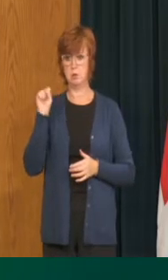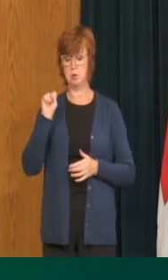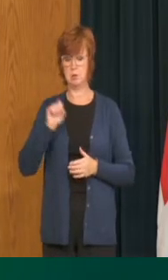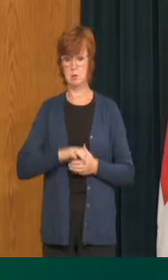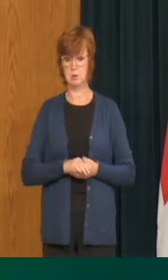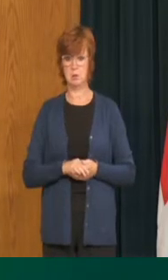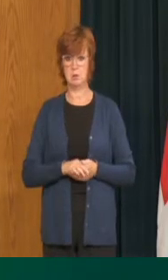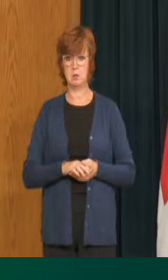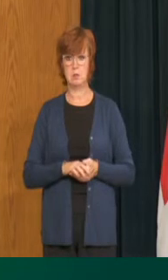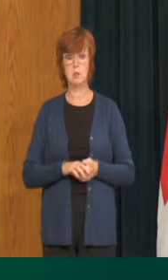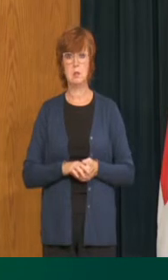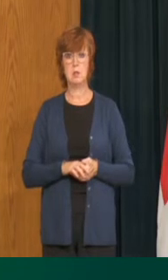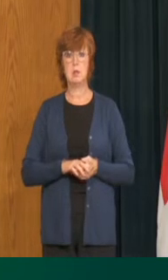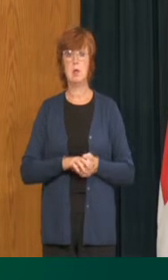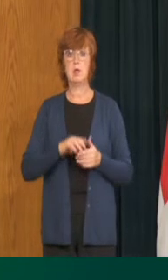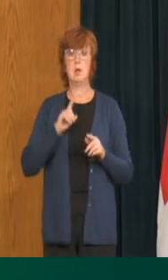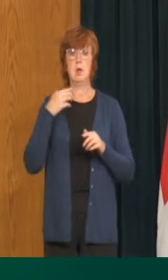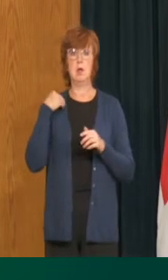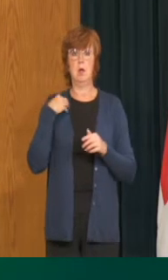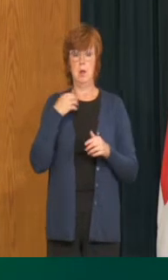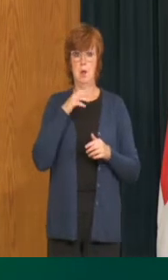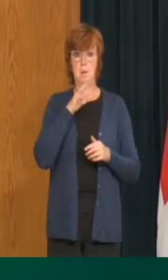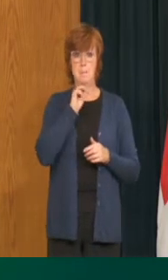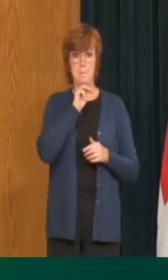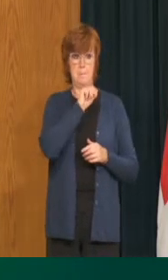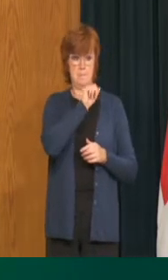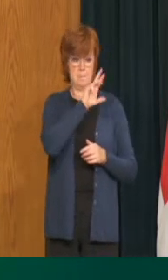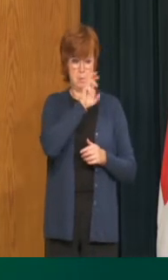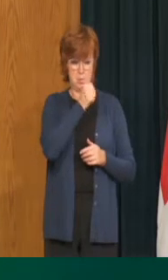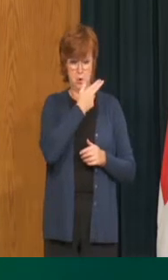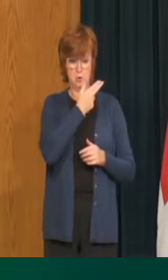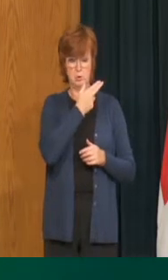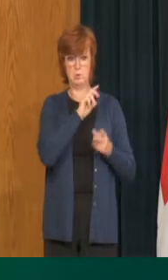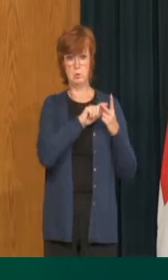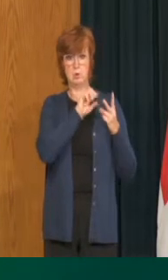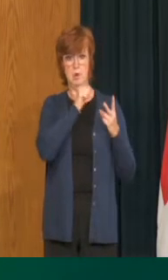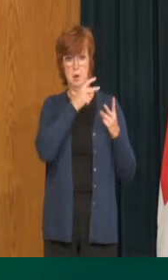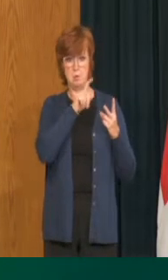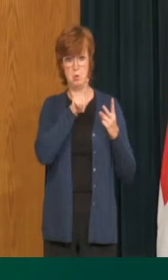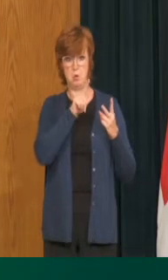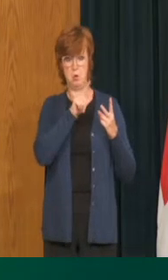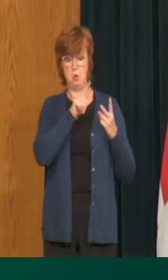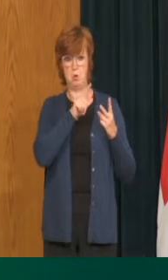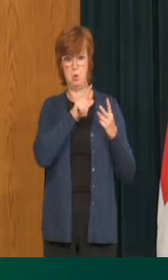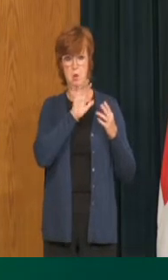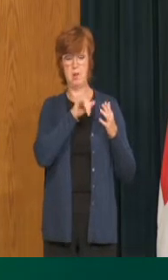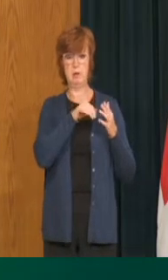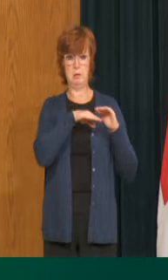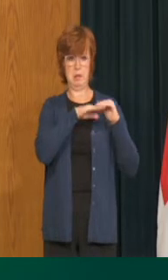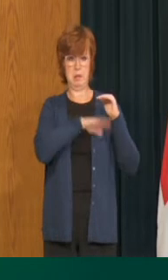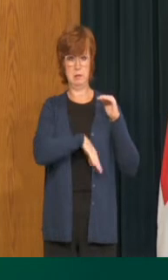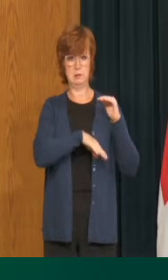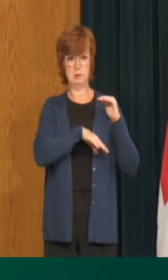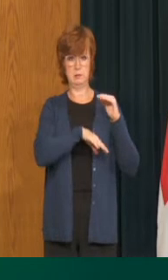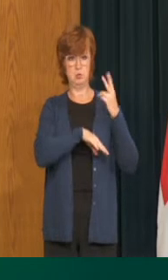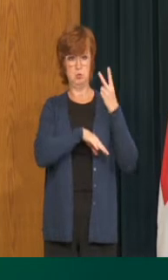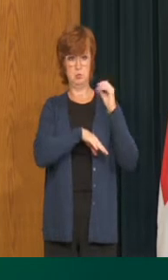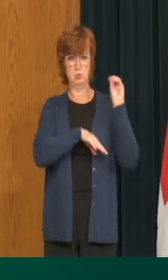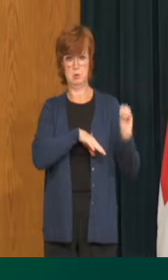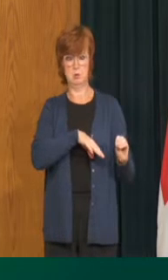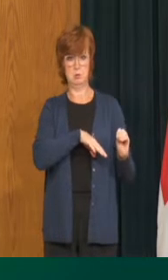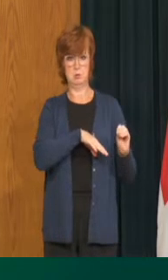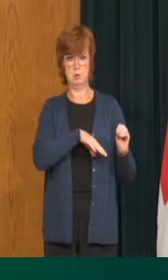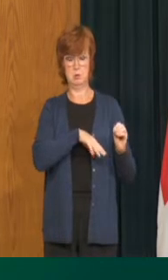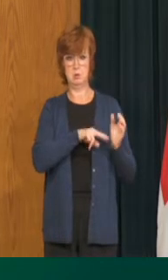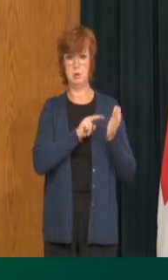positivity rate in March, April was around less than 2%. Right now it's 0.3%. And what that means is that even if you have a sore throat